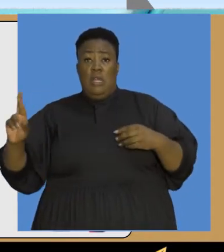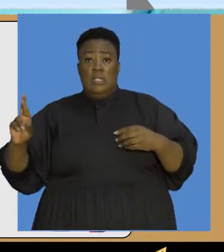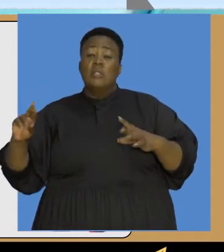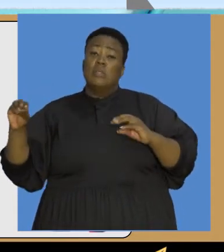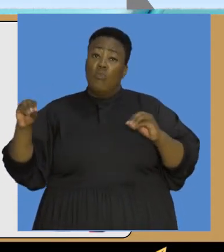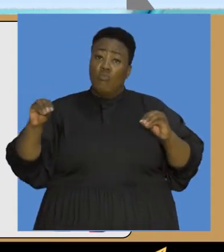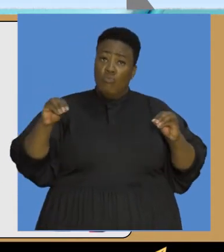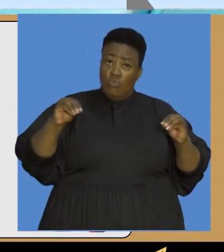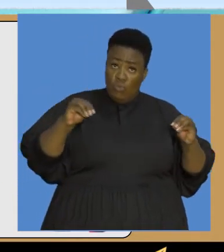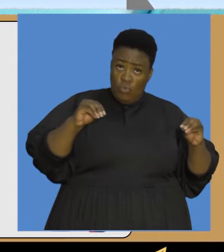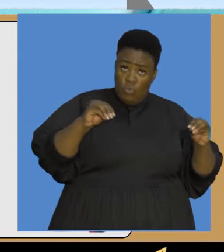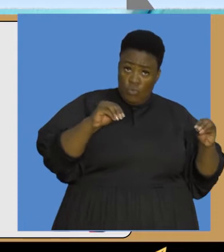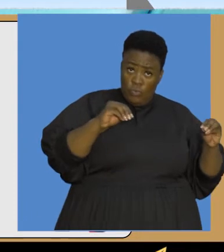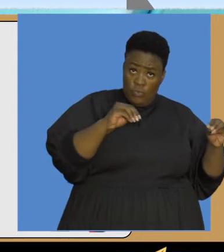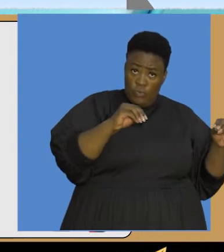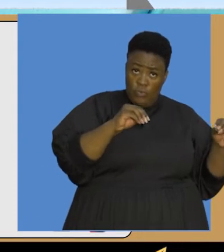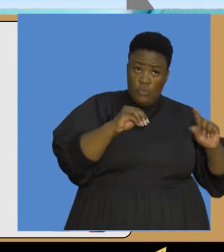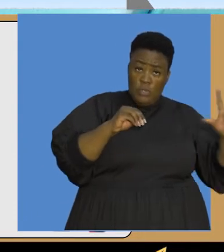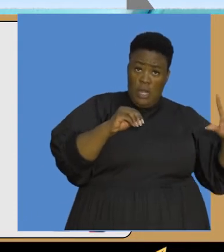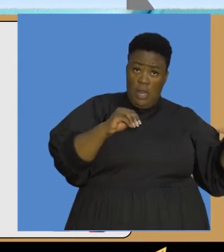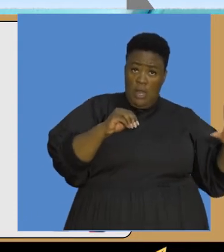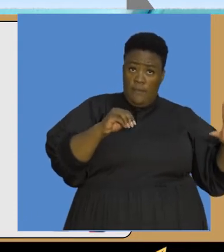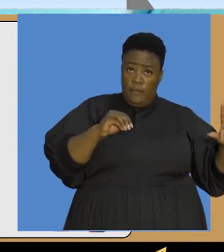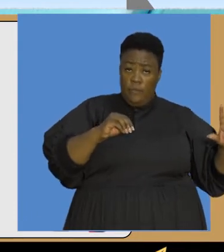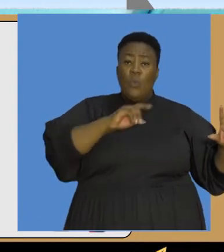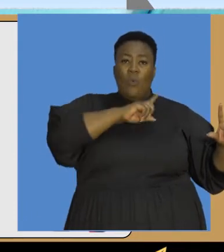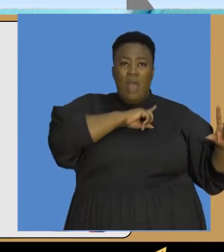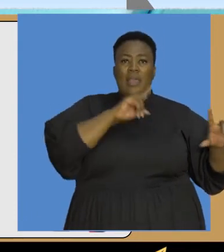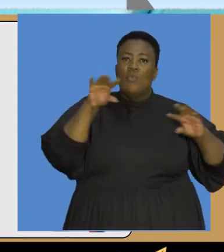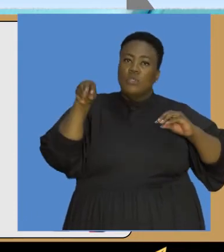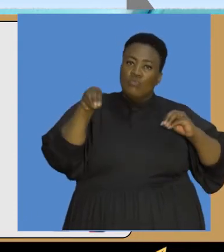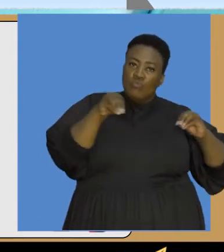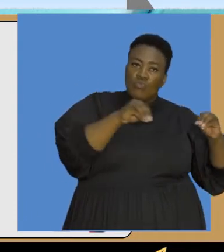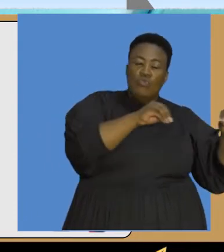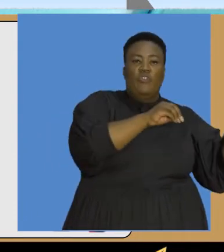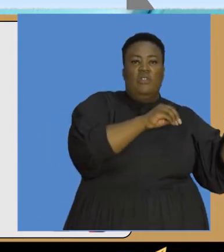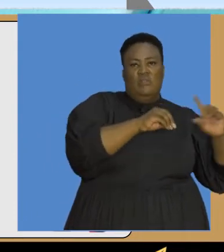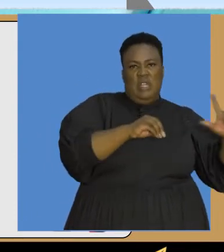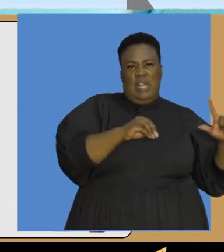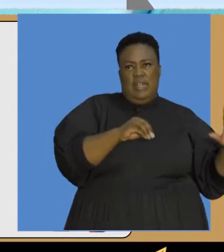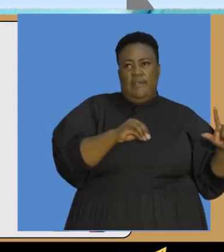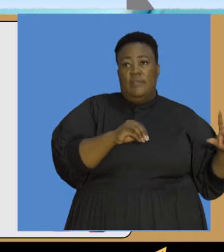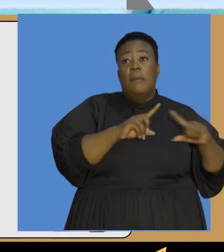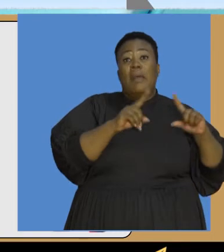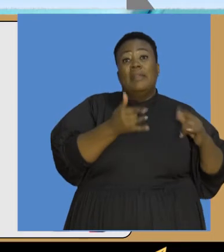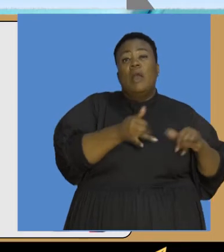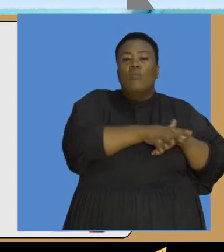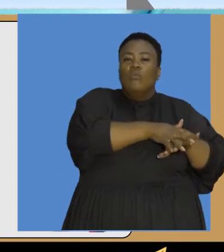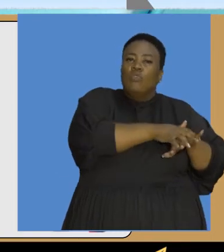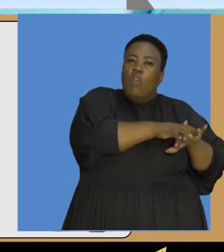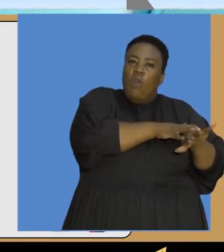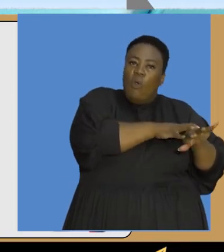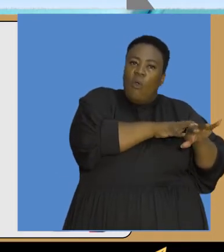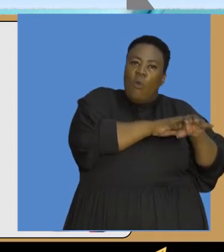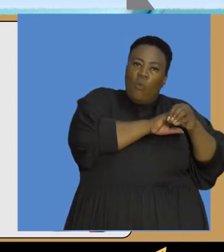right, it's still moving to the left because that was its motion, but now it's